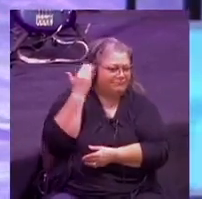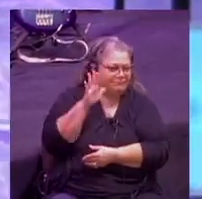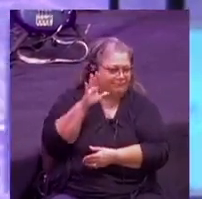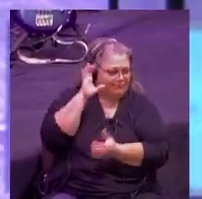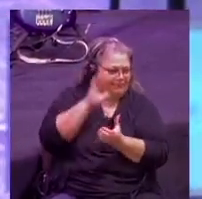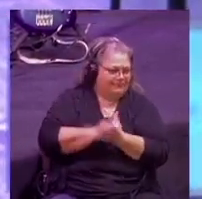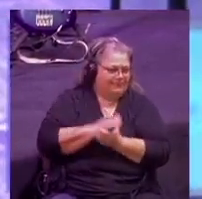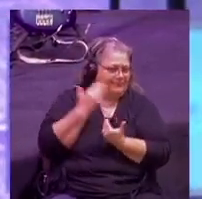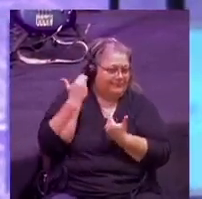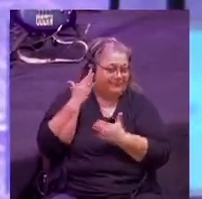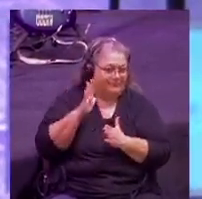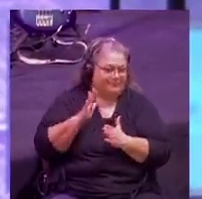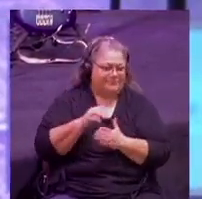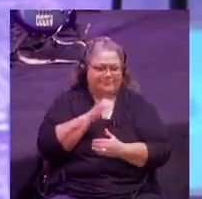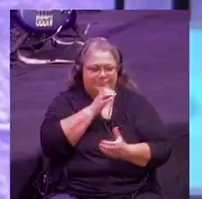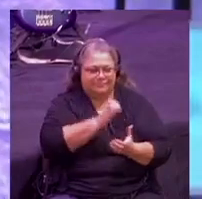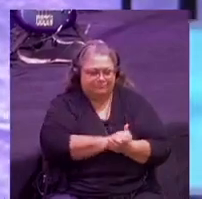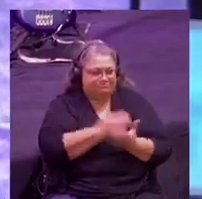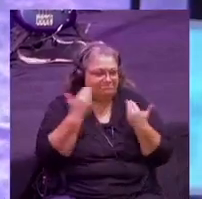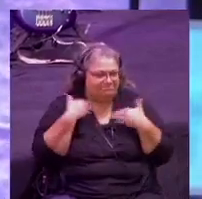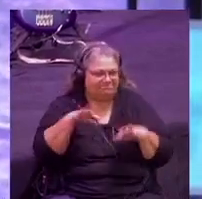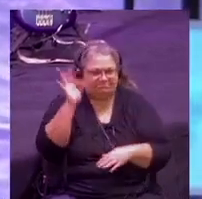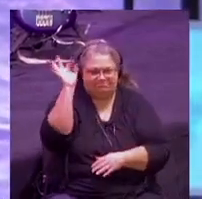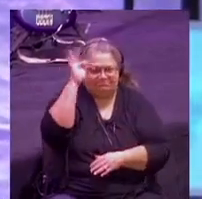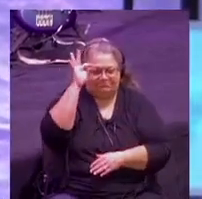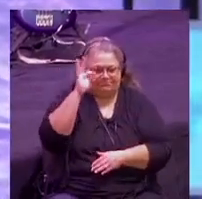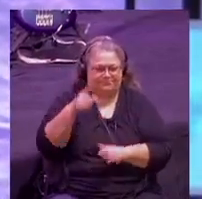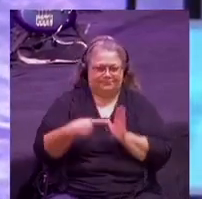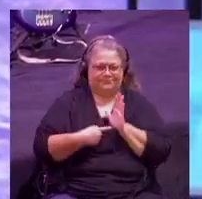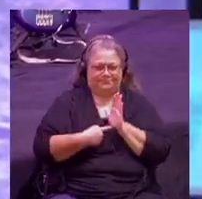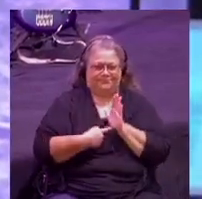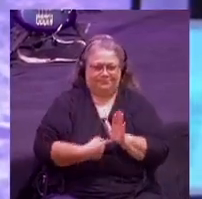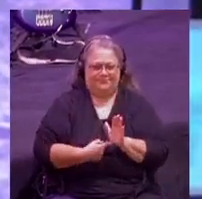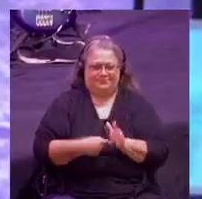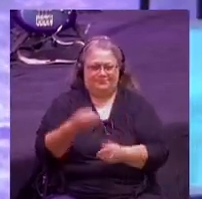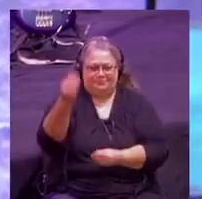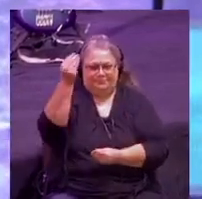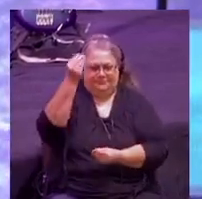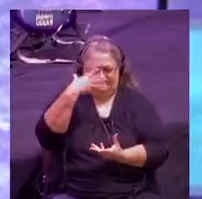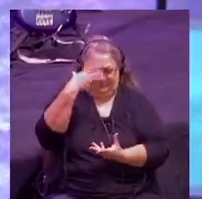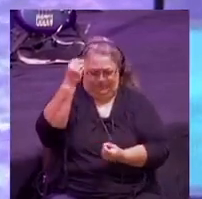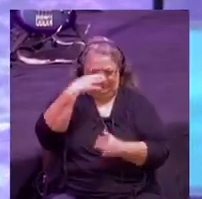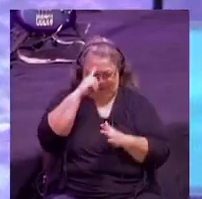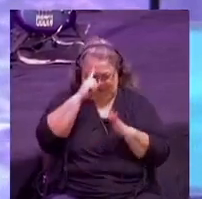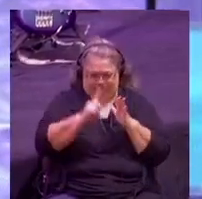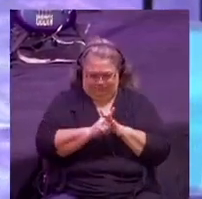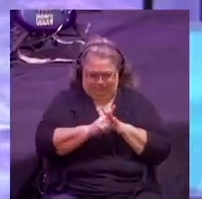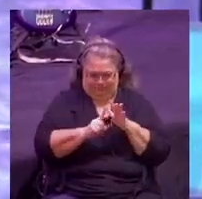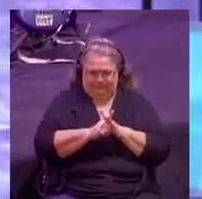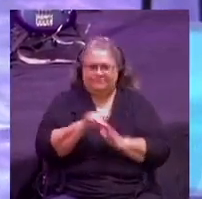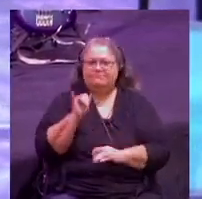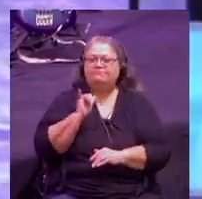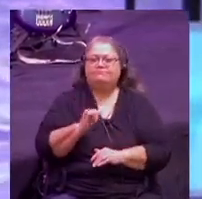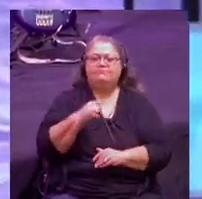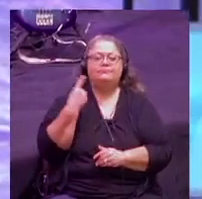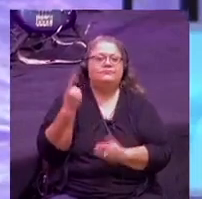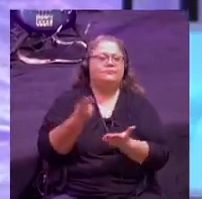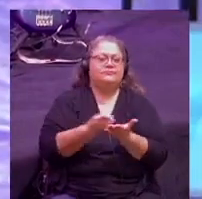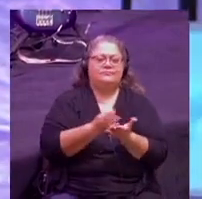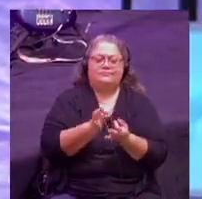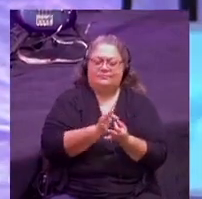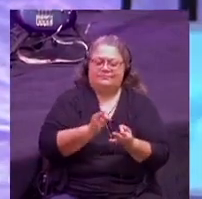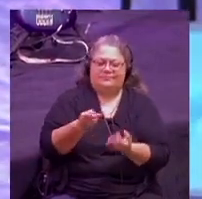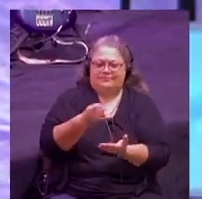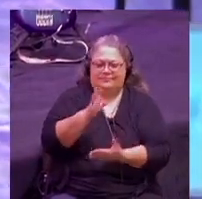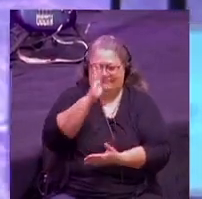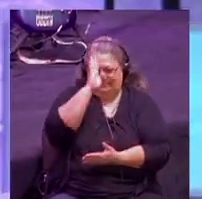know, that your wife don't know. He'll show you things that only the mind of God, that only the Spirit of God knows. And